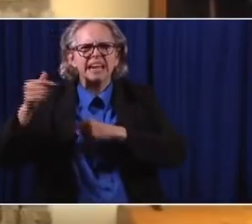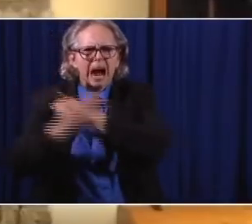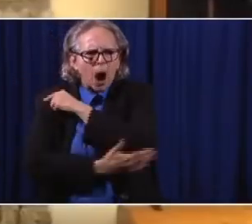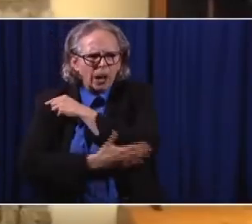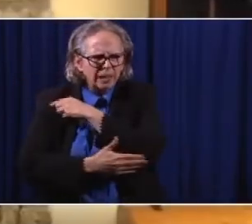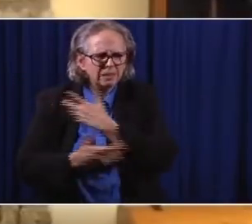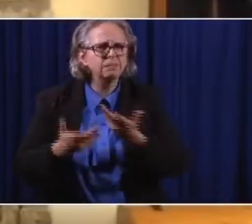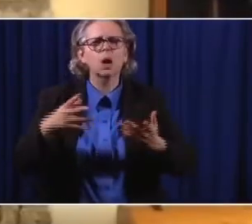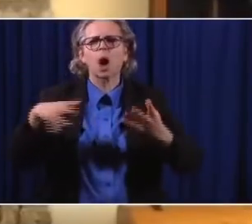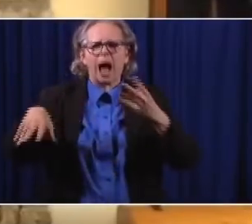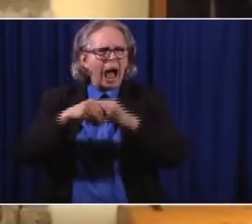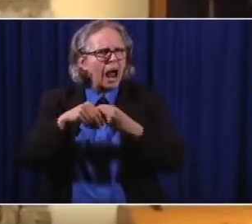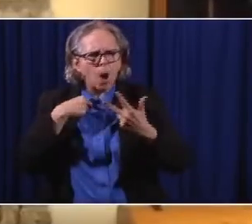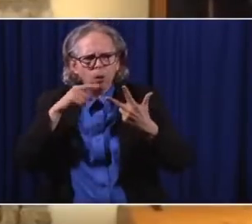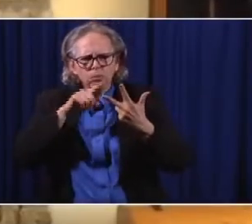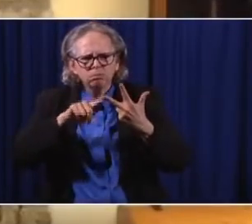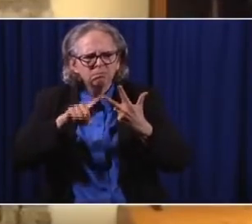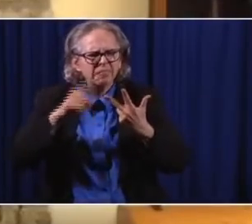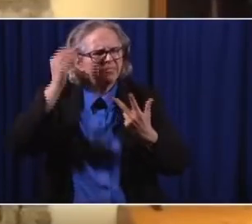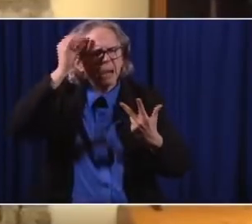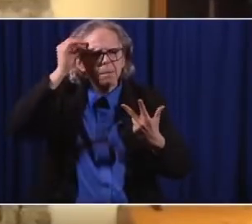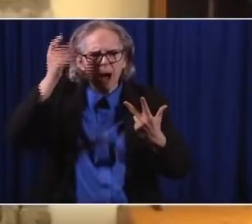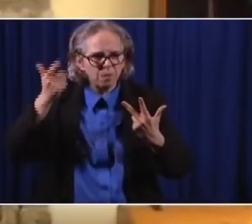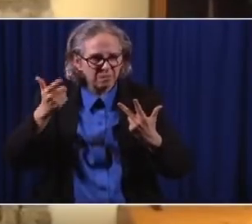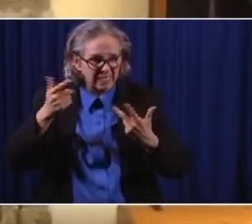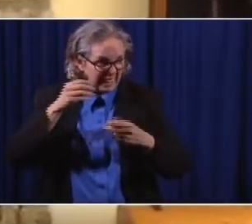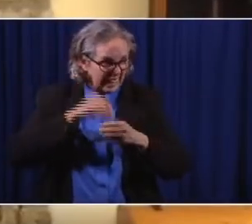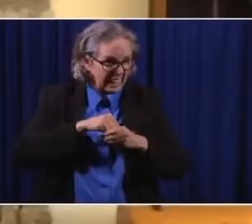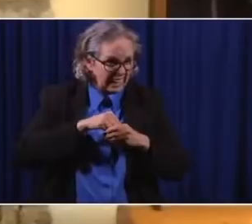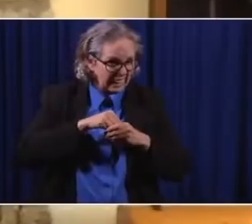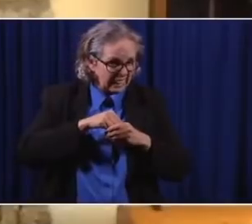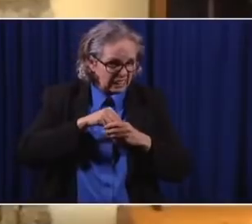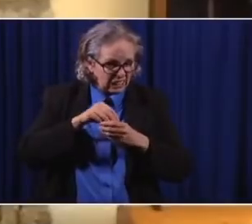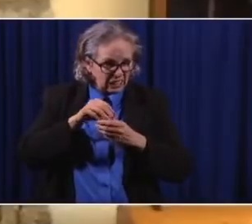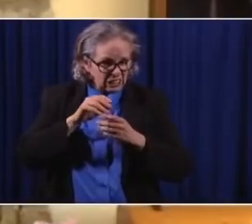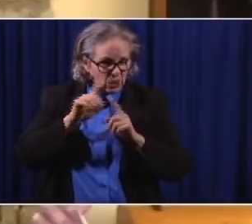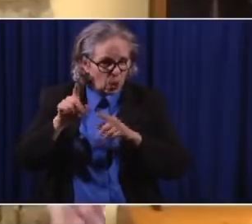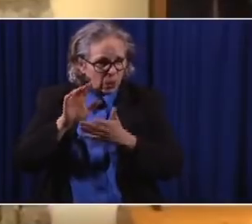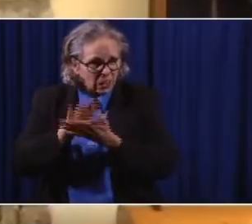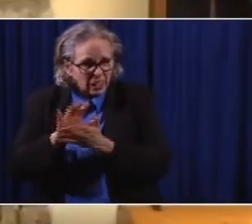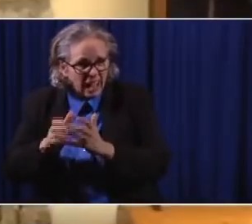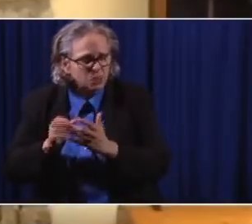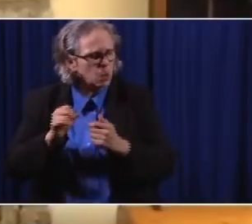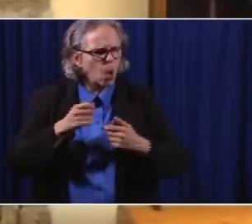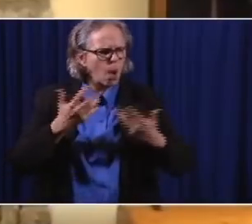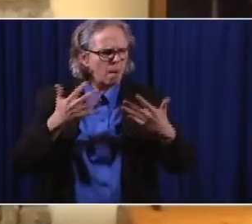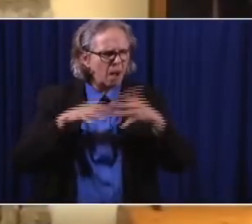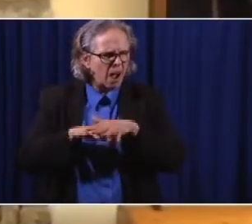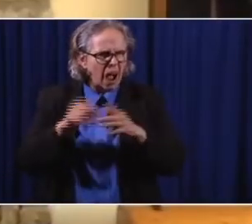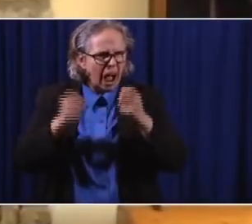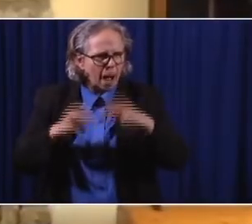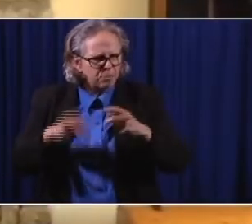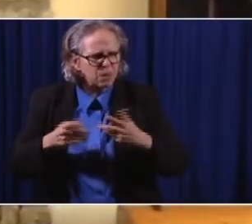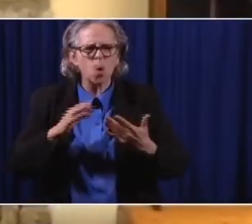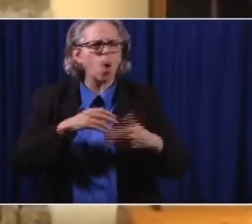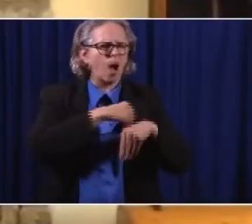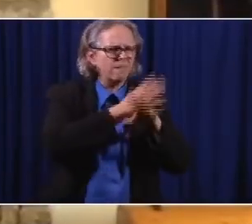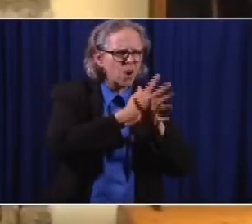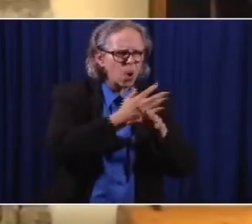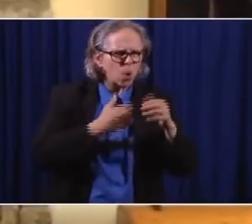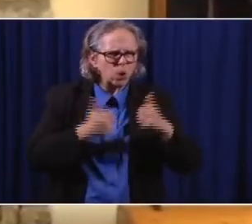in session or if my school was in hybrid. I would want to look at how many cases I'm showing up in school.